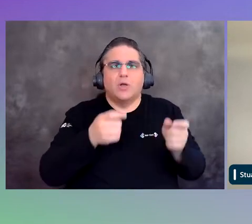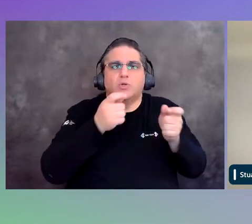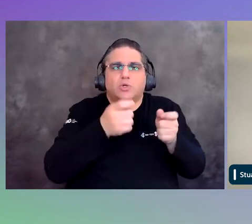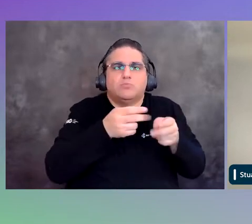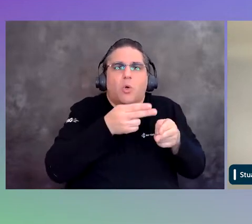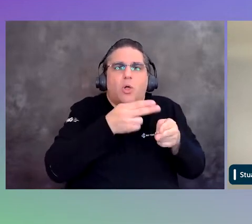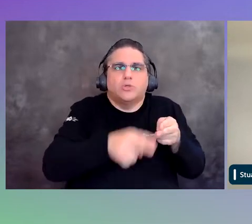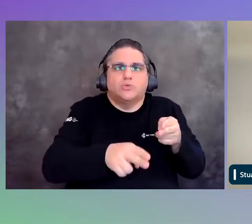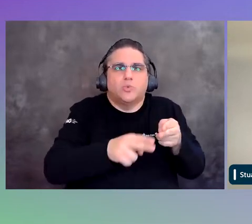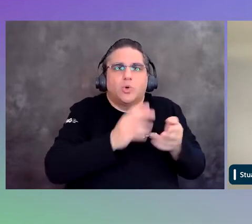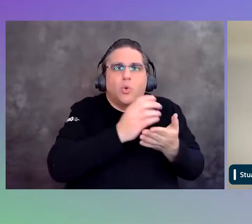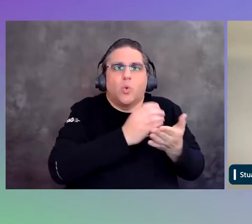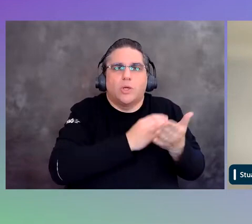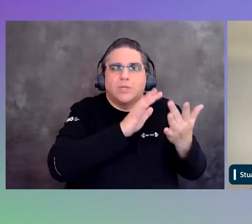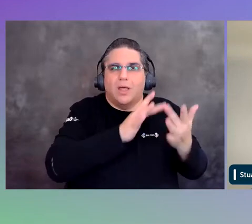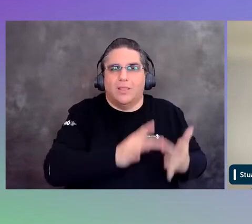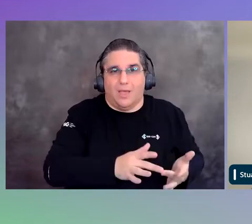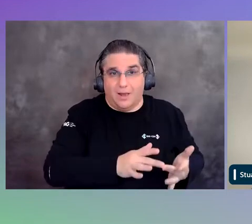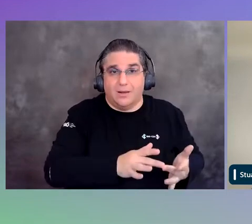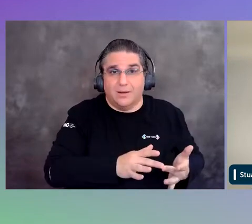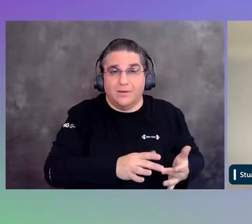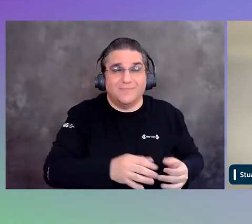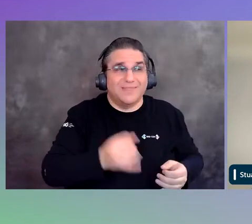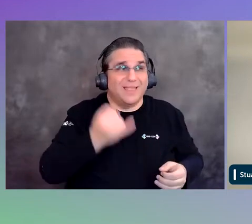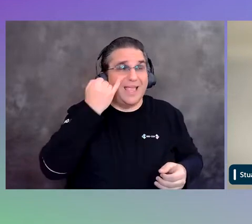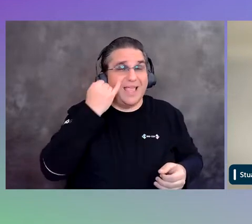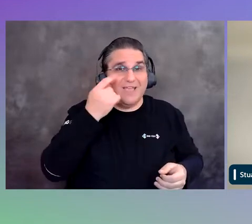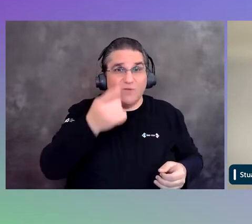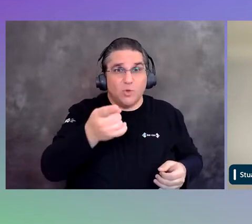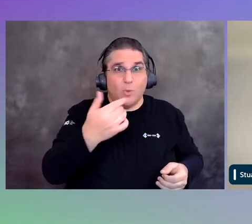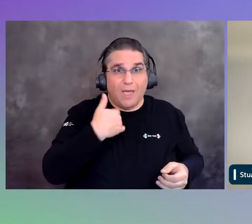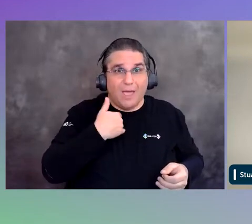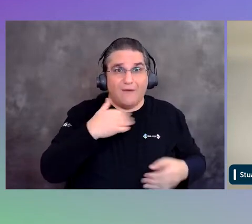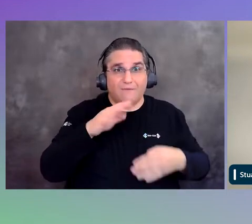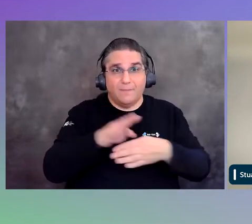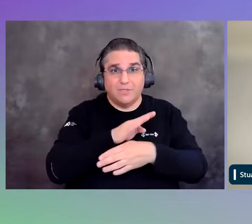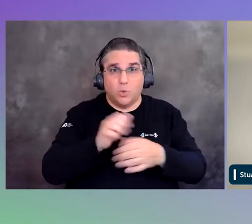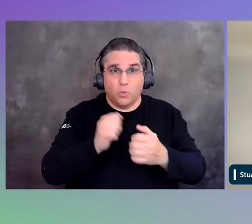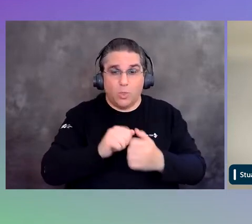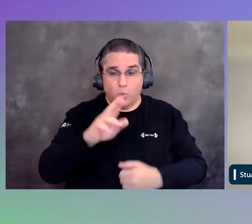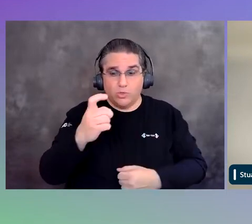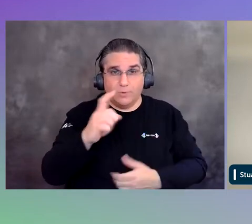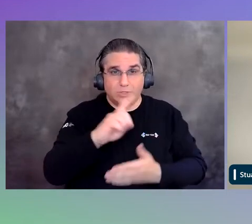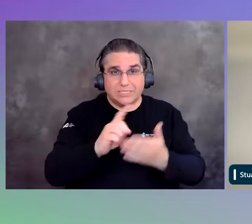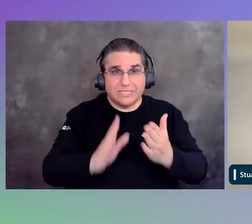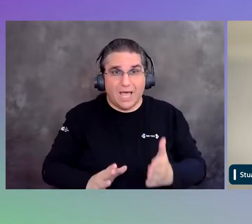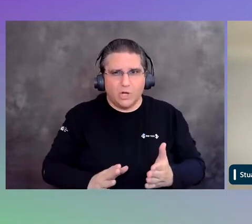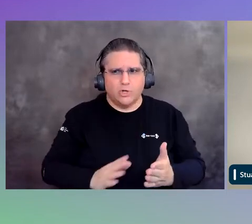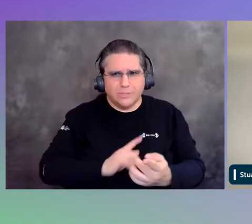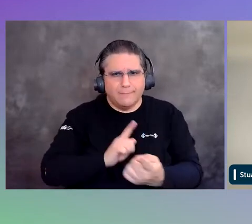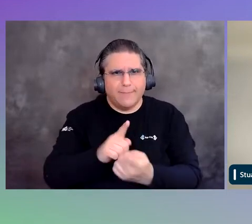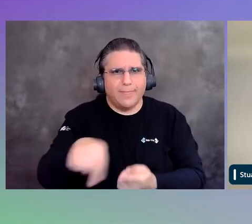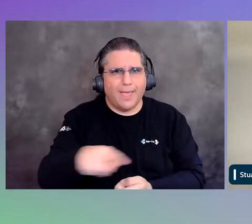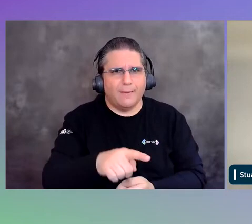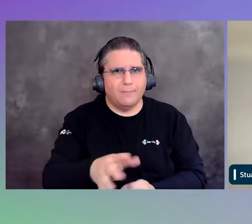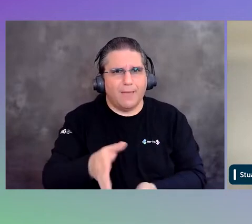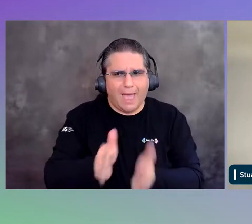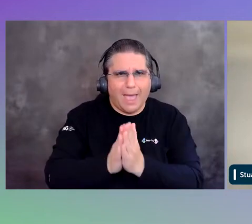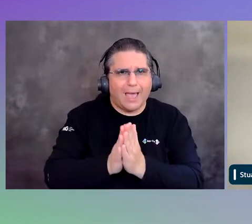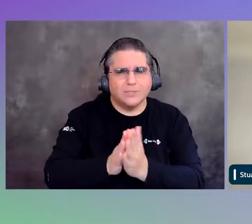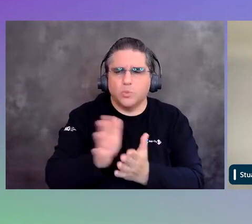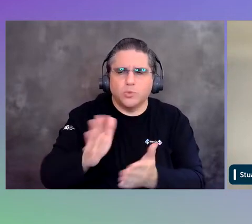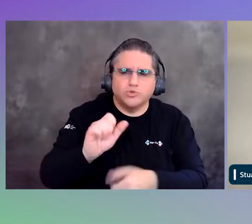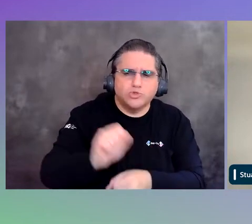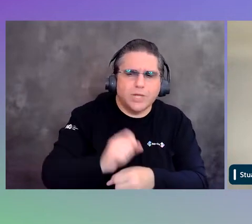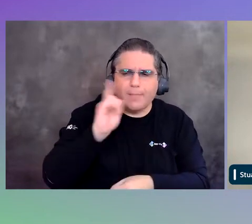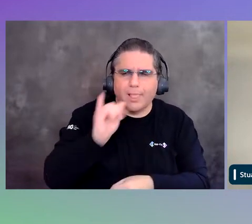If you work in a business where there's user experience designers already, go and talk to them. people love to share what they're doing. And I think